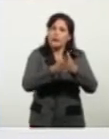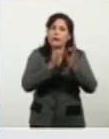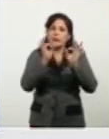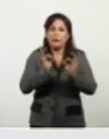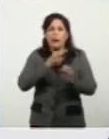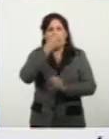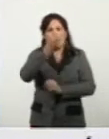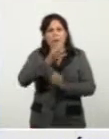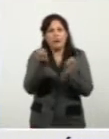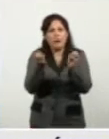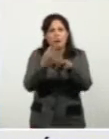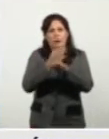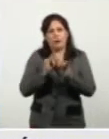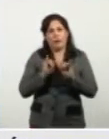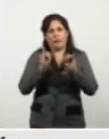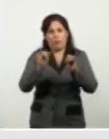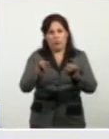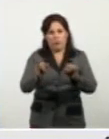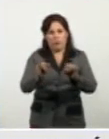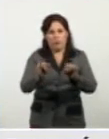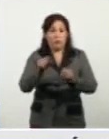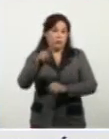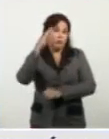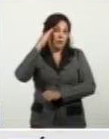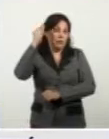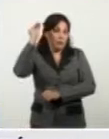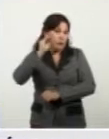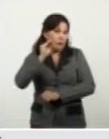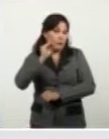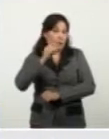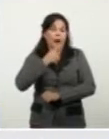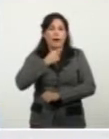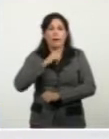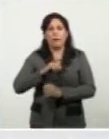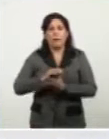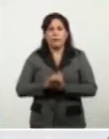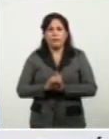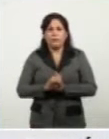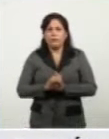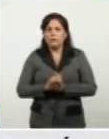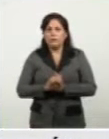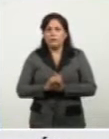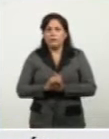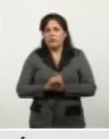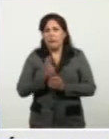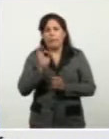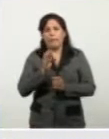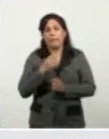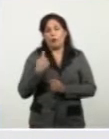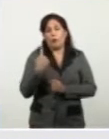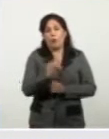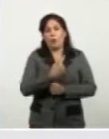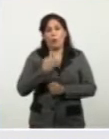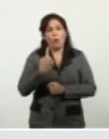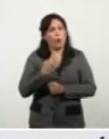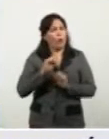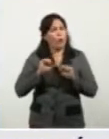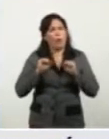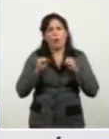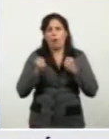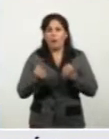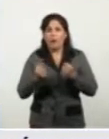of not complying with the restrictions and protection measures that have been implemented, of having